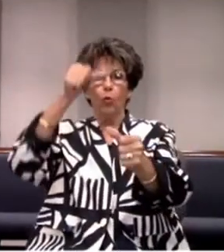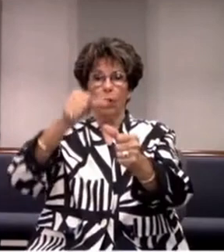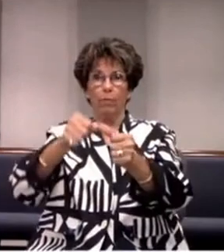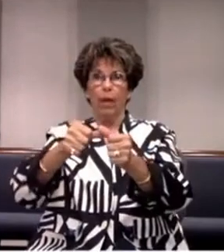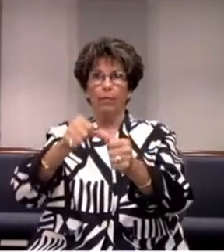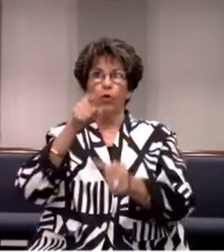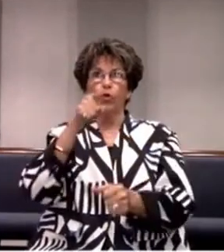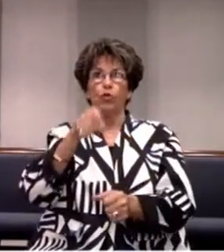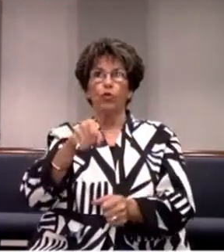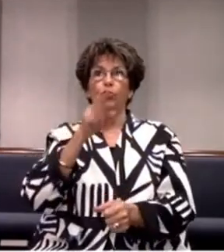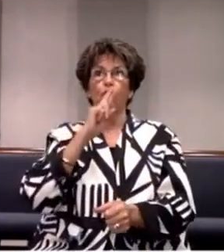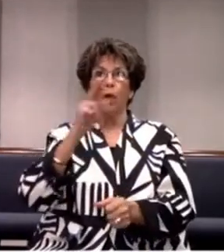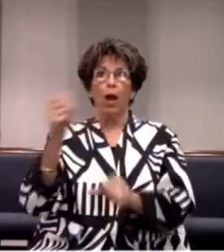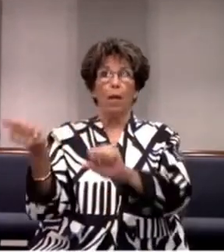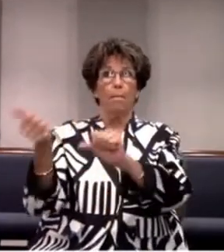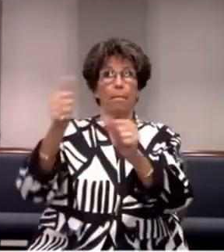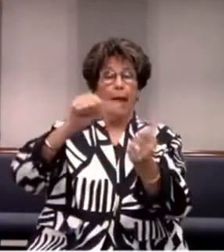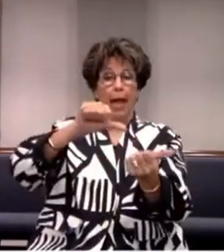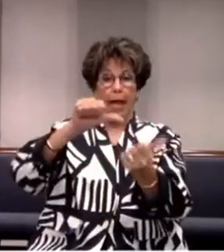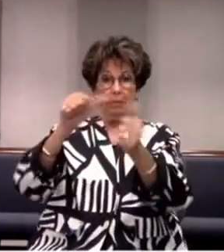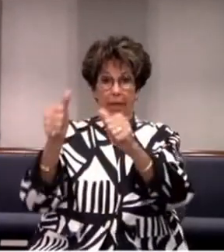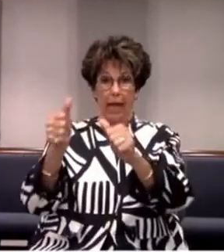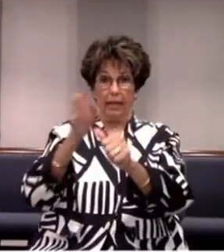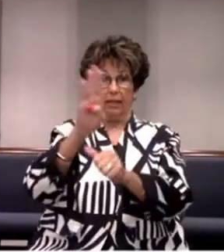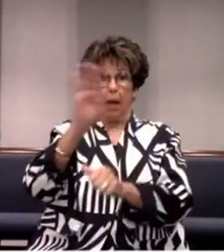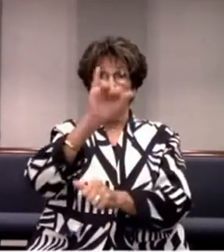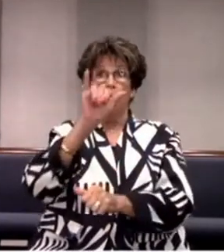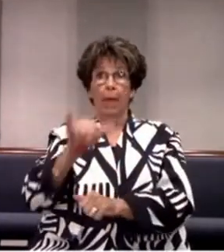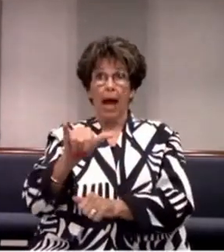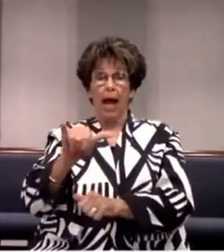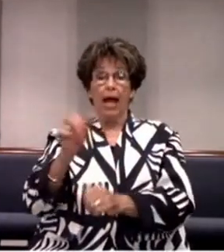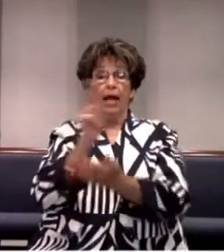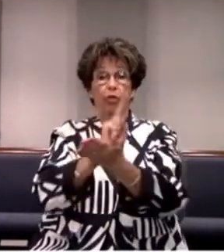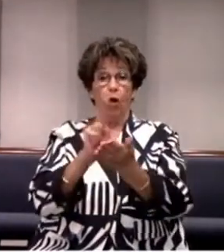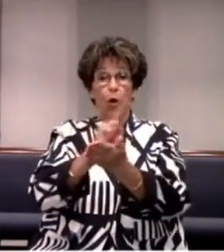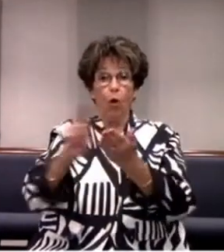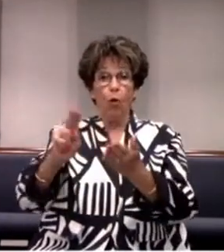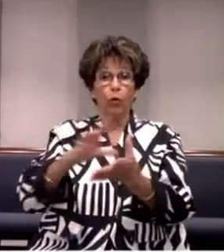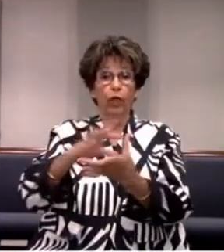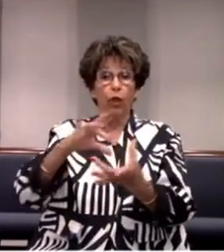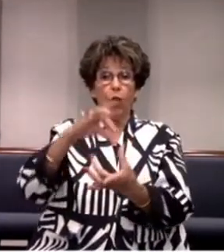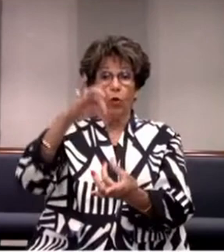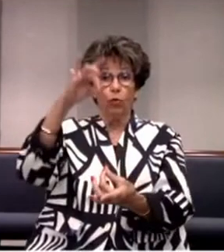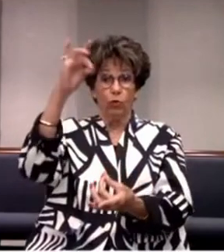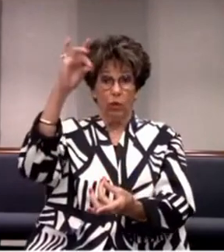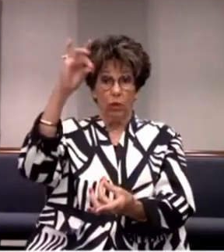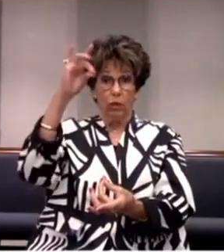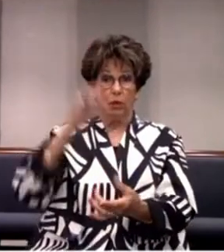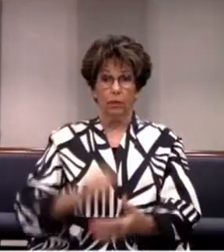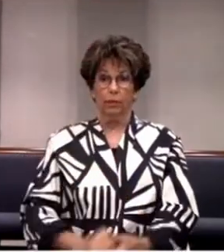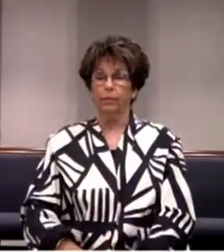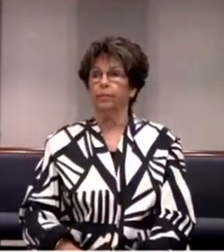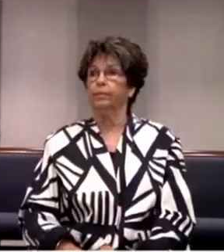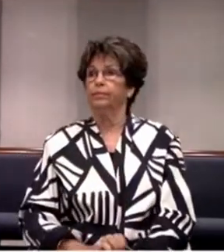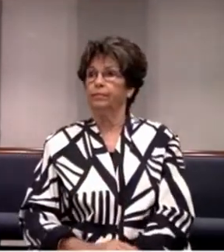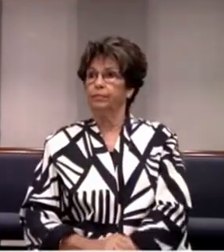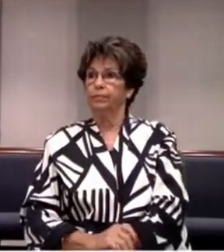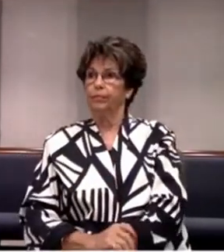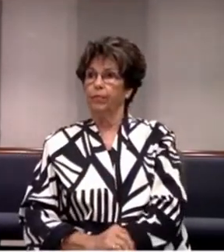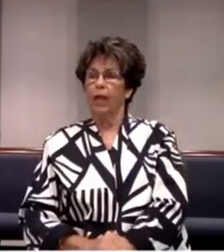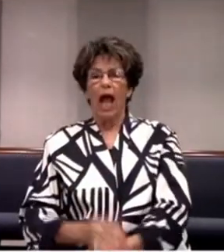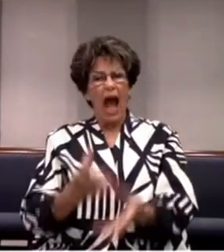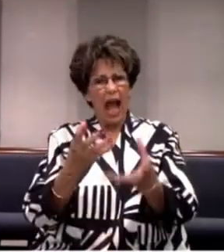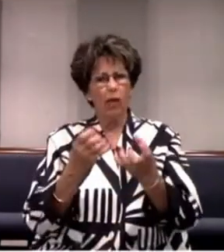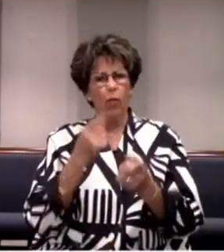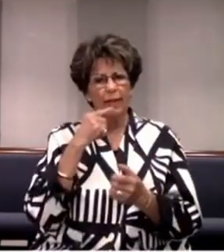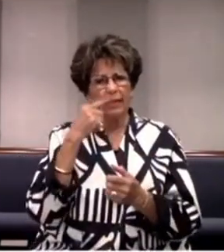You Are Baptized by the Holy Ghost. And I want to say